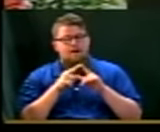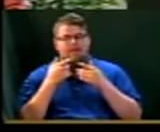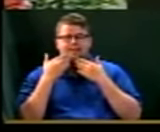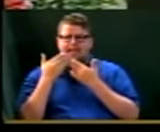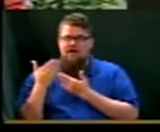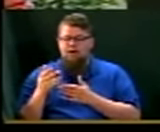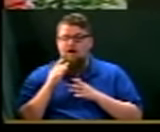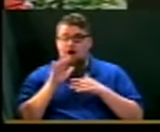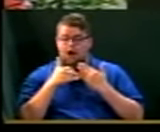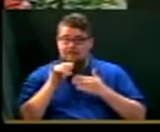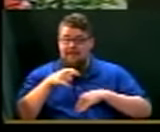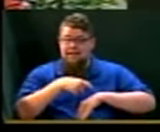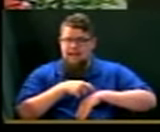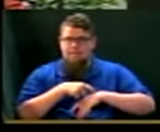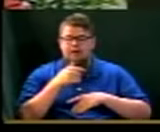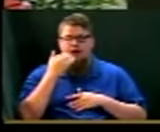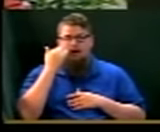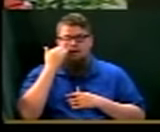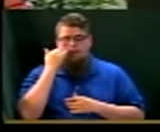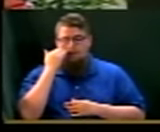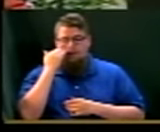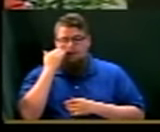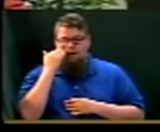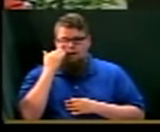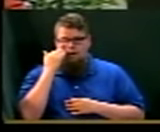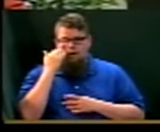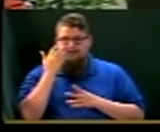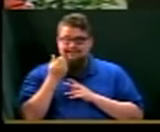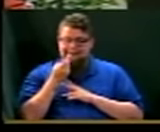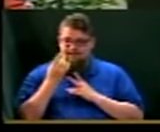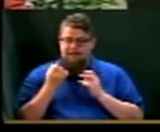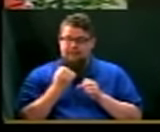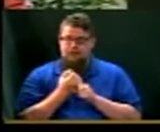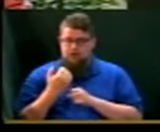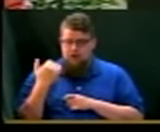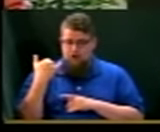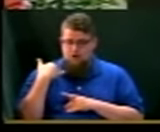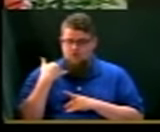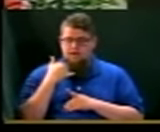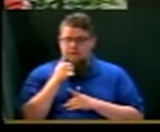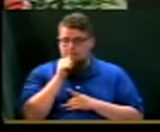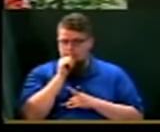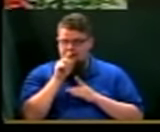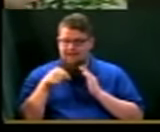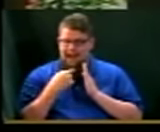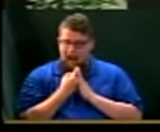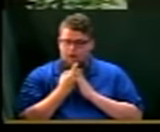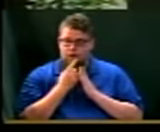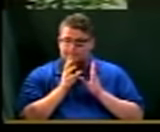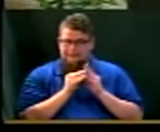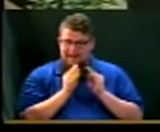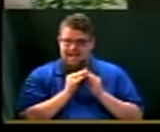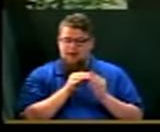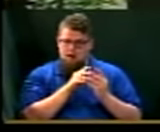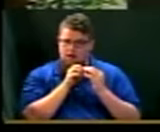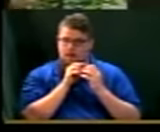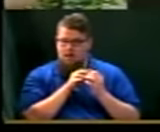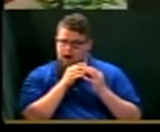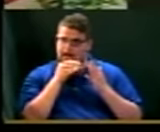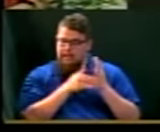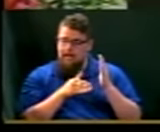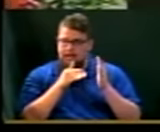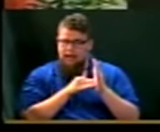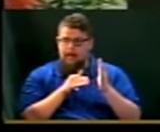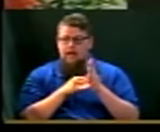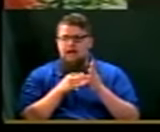So all of that time, I know there were several years ago some five-hour meetings over and over and over, and you